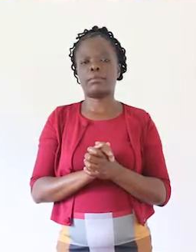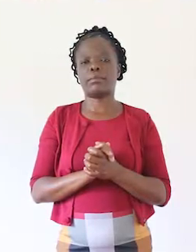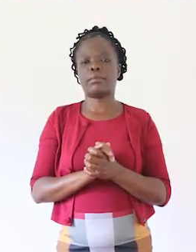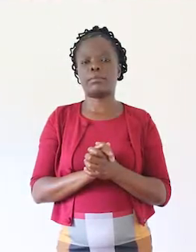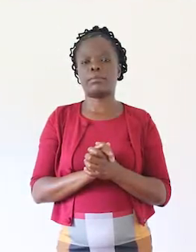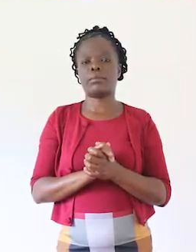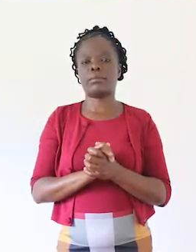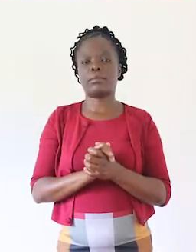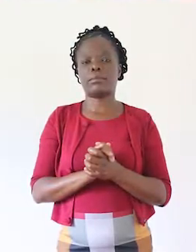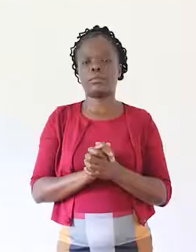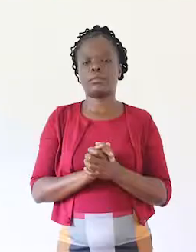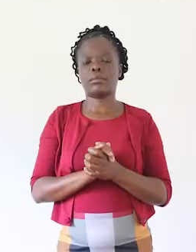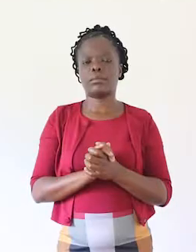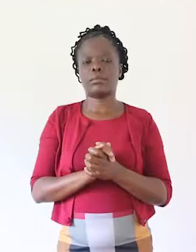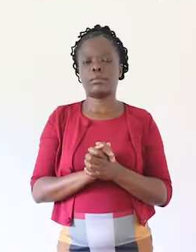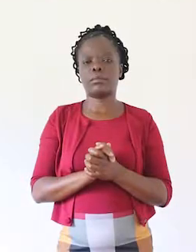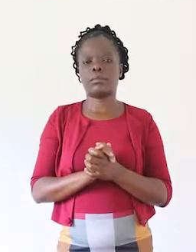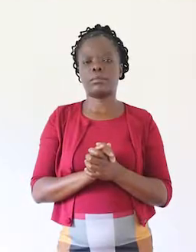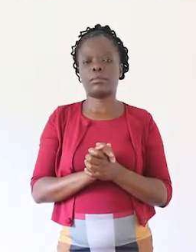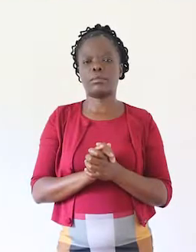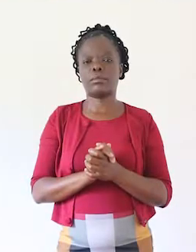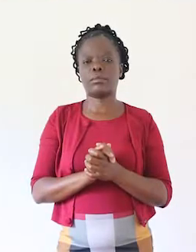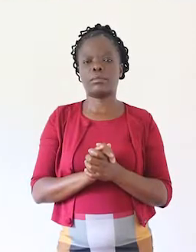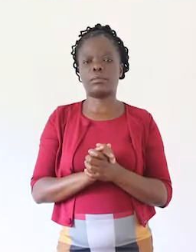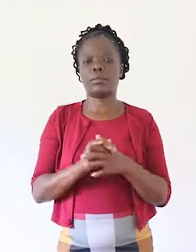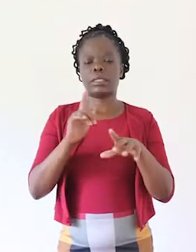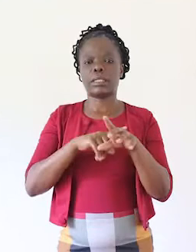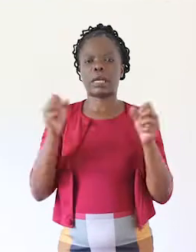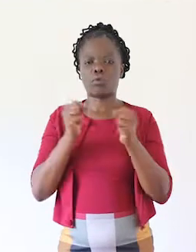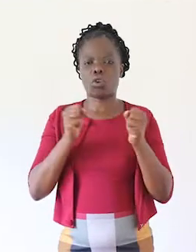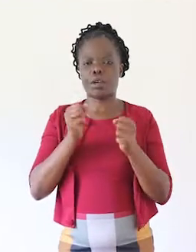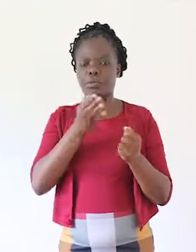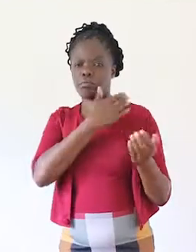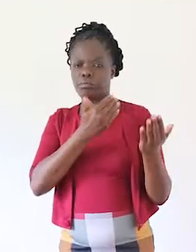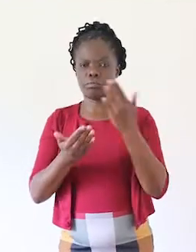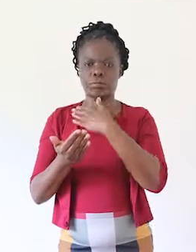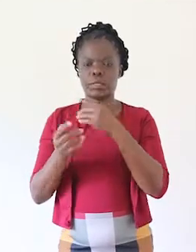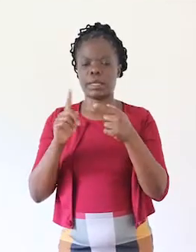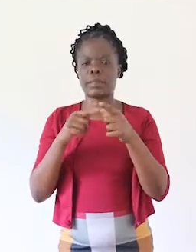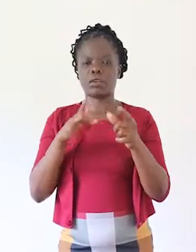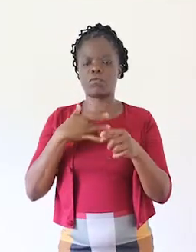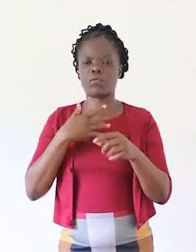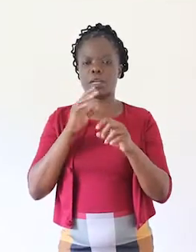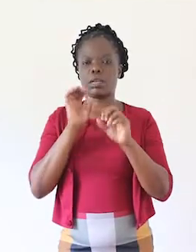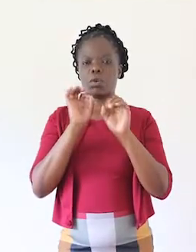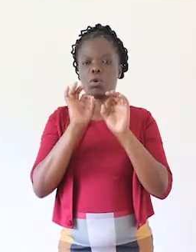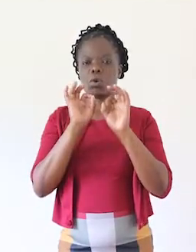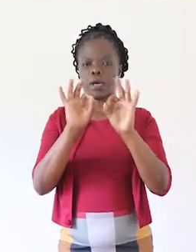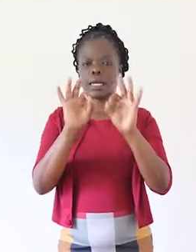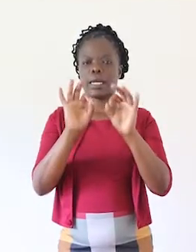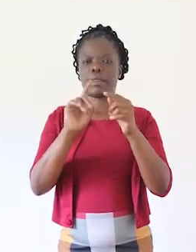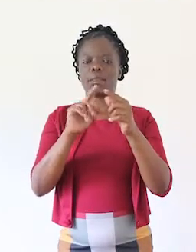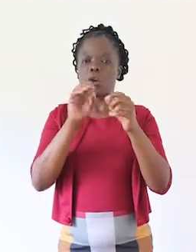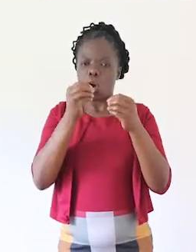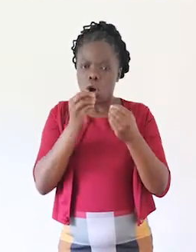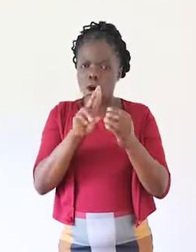Mama. Now, when it is cold, you now use it and you feel okay. Or you can